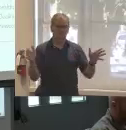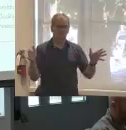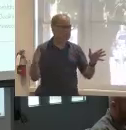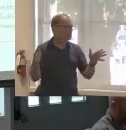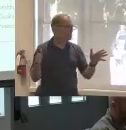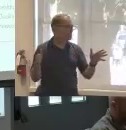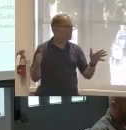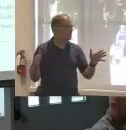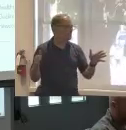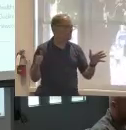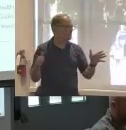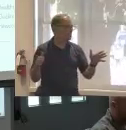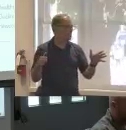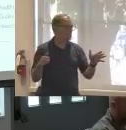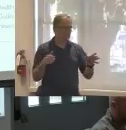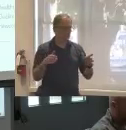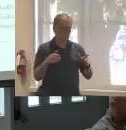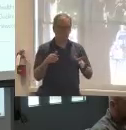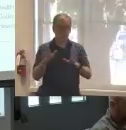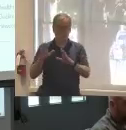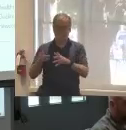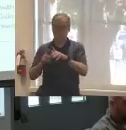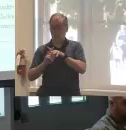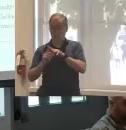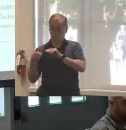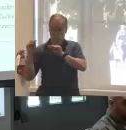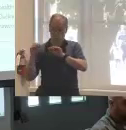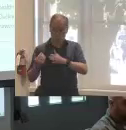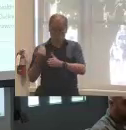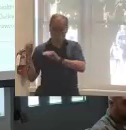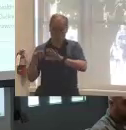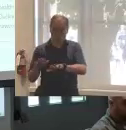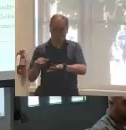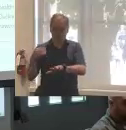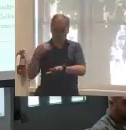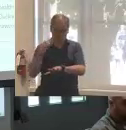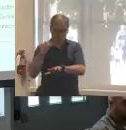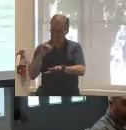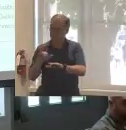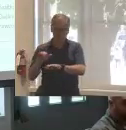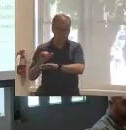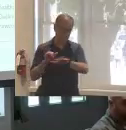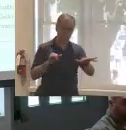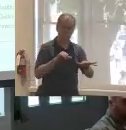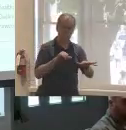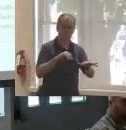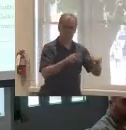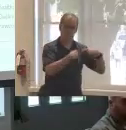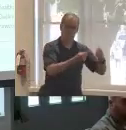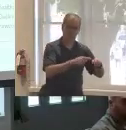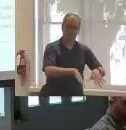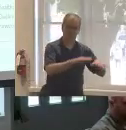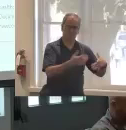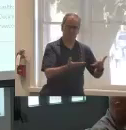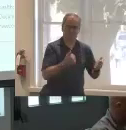of queer and trans youth in our country. And earlier this year, Toronto Shelter System just launched the new